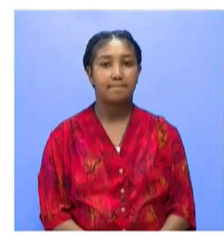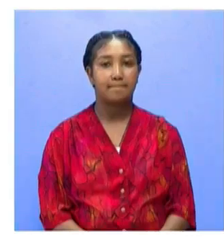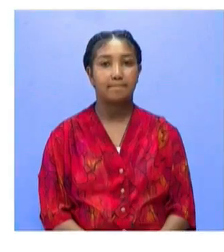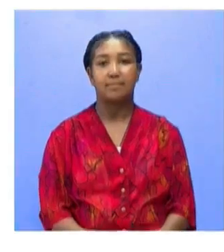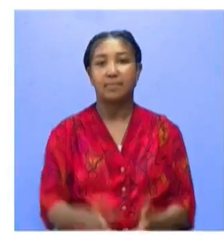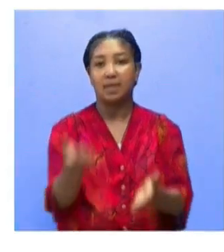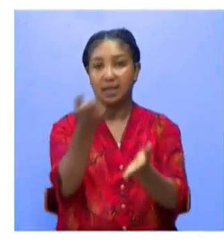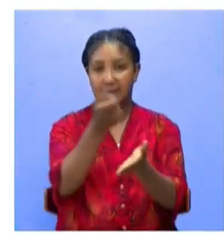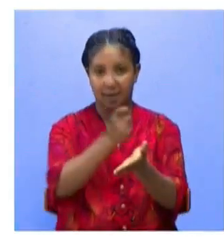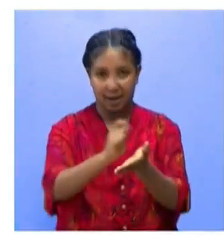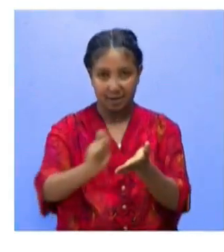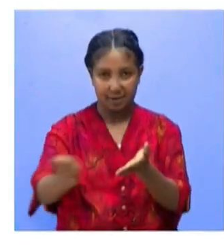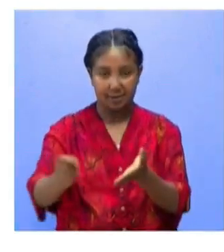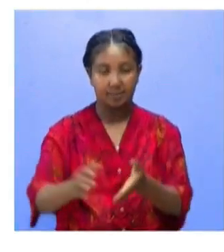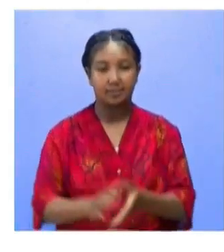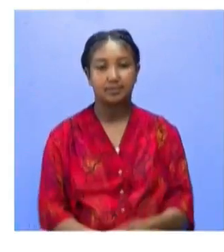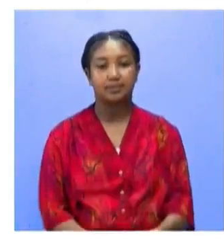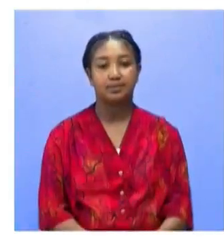Write